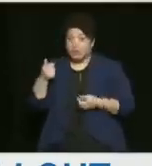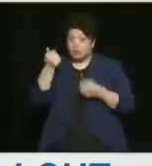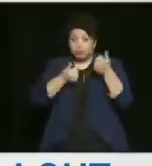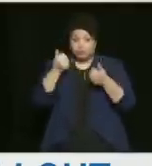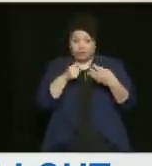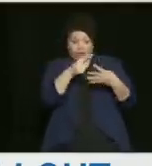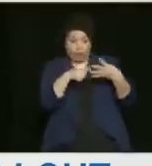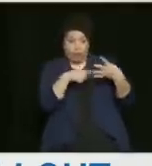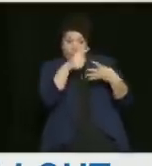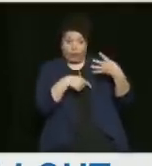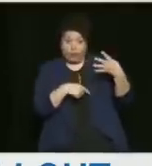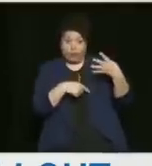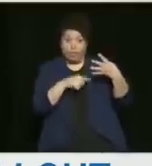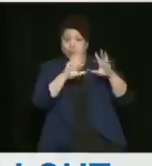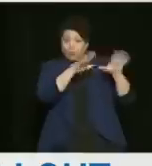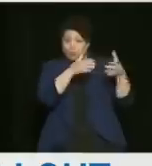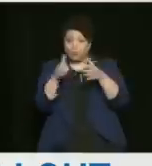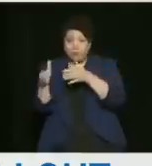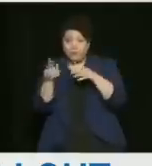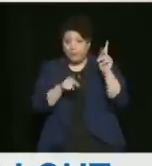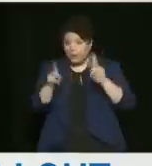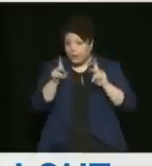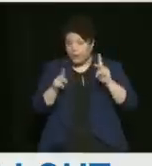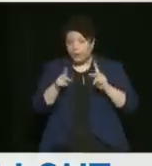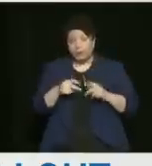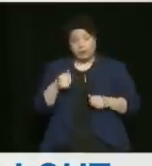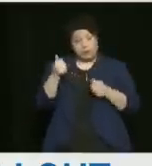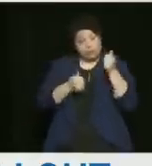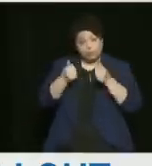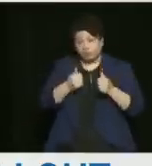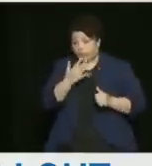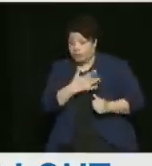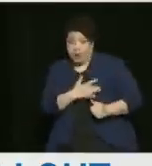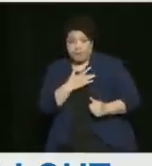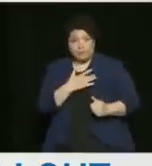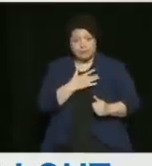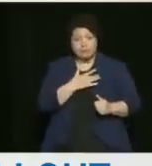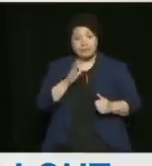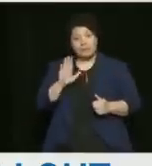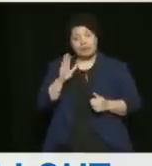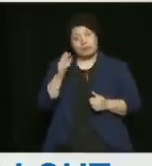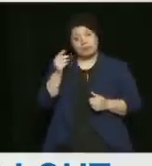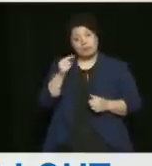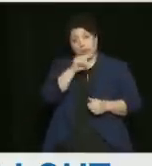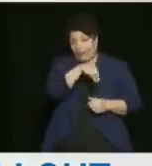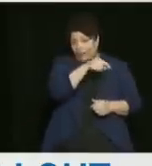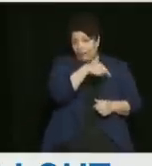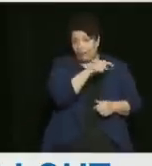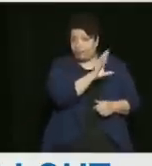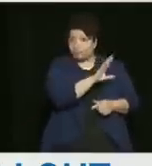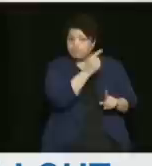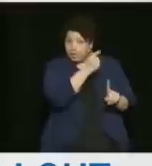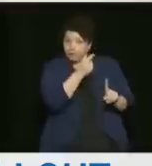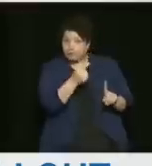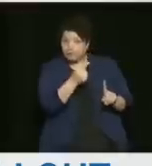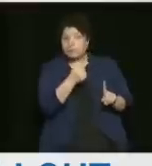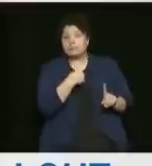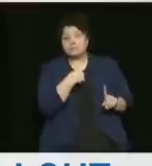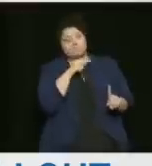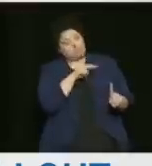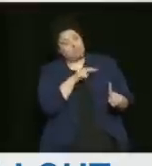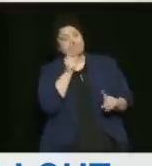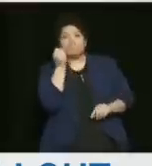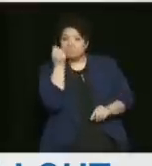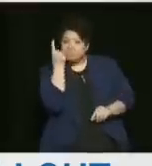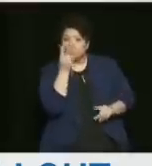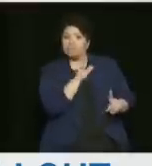might even make a decision between priority populations. For example, certainly the government of Quebec, for reasons I can fully understand,